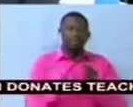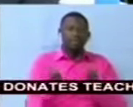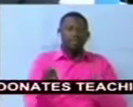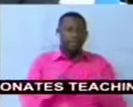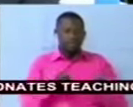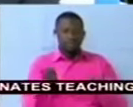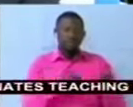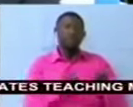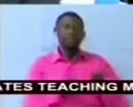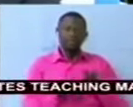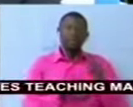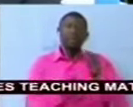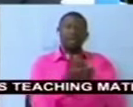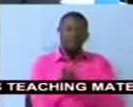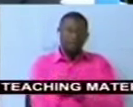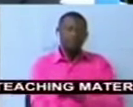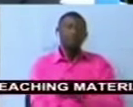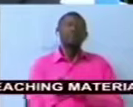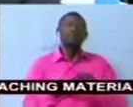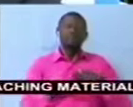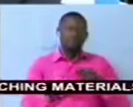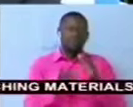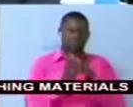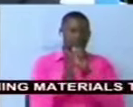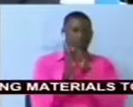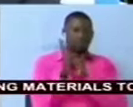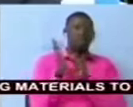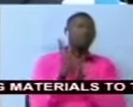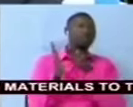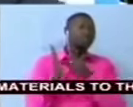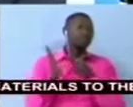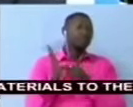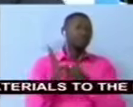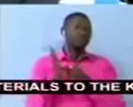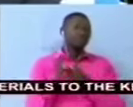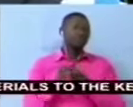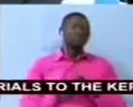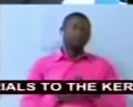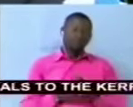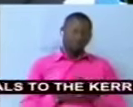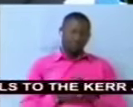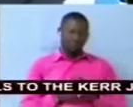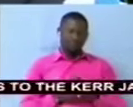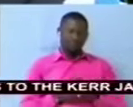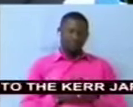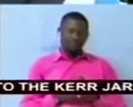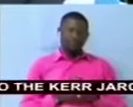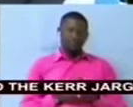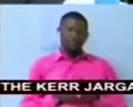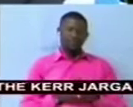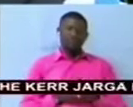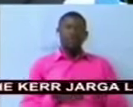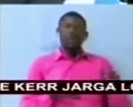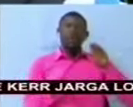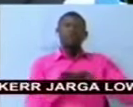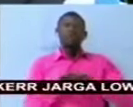of reparations under the Act. End quote. On